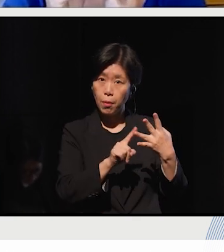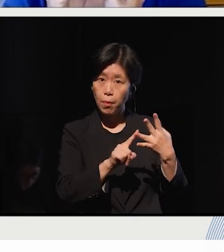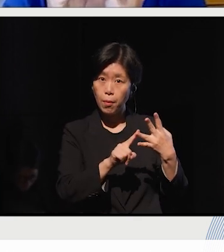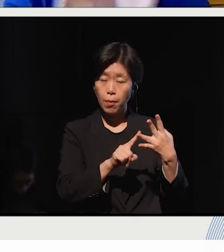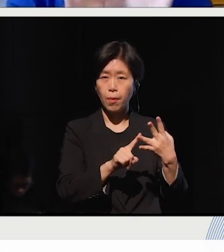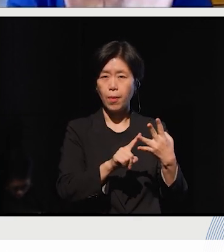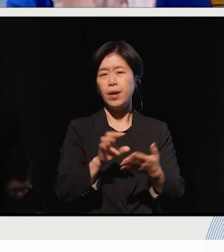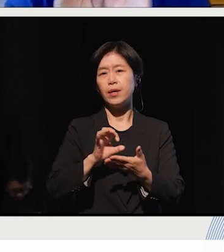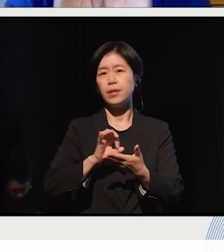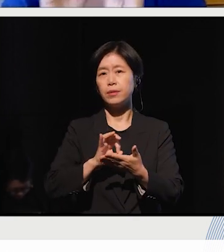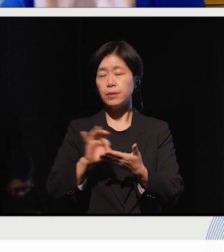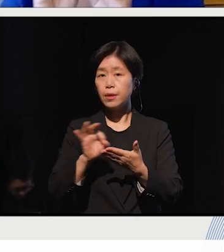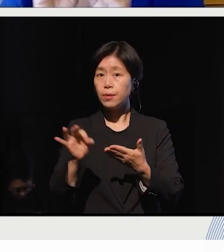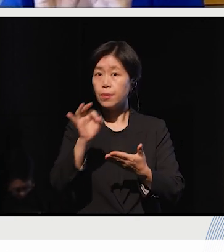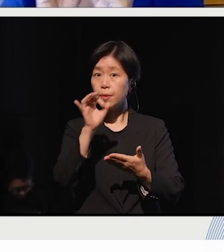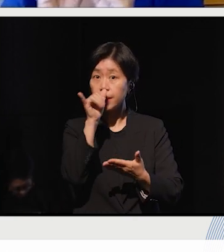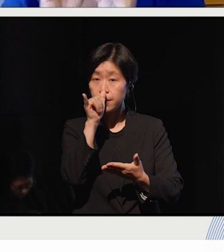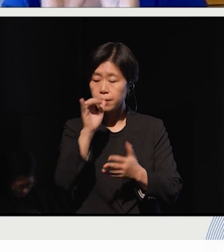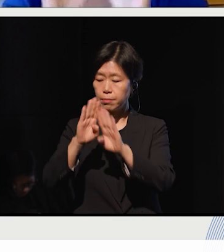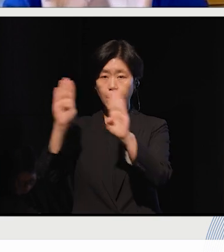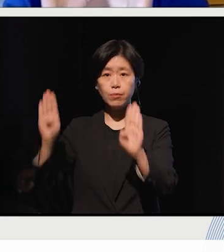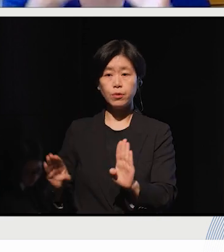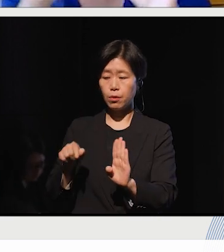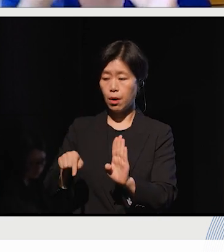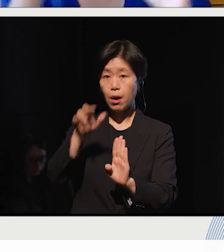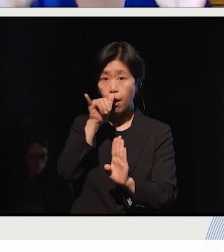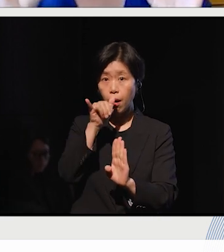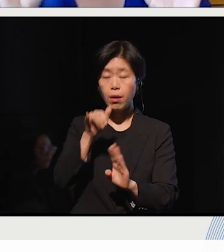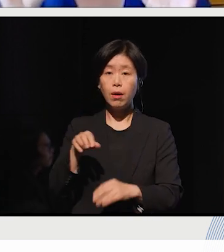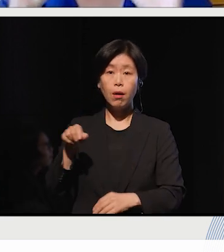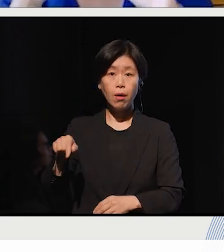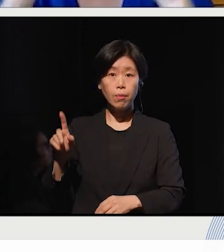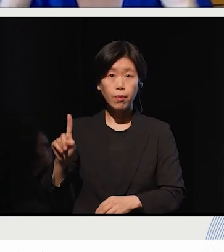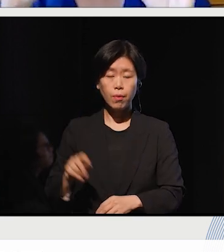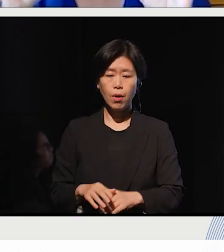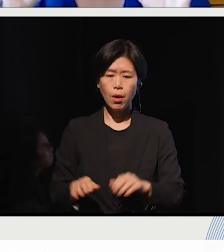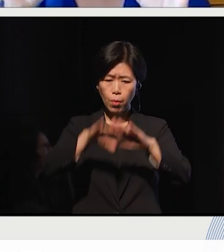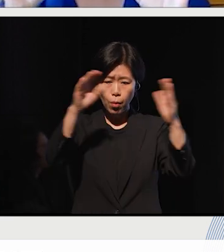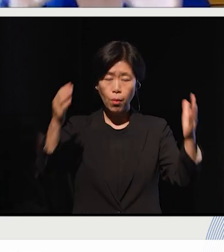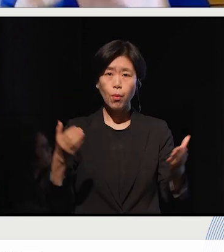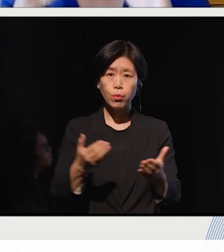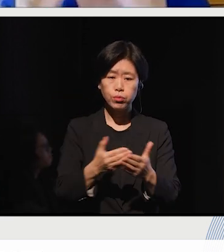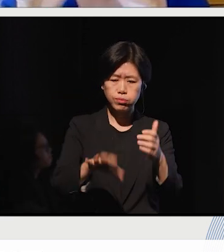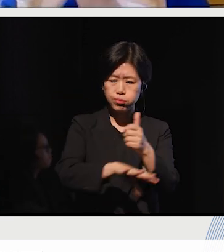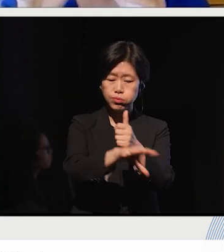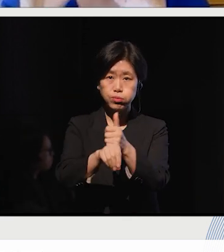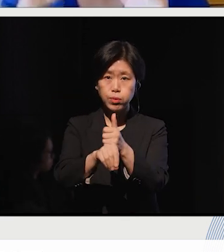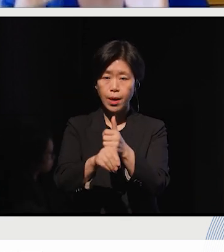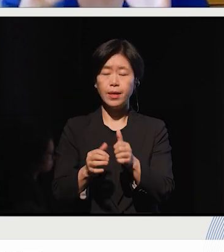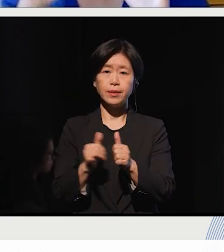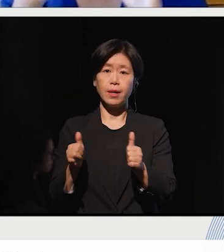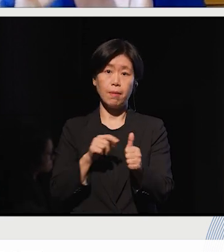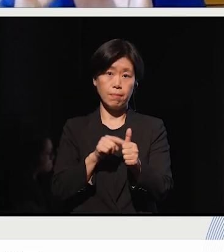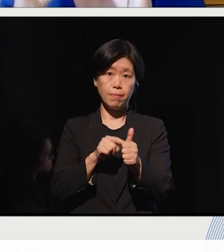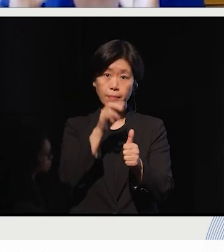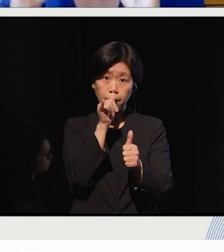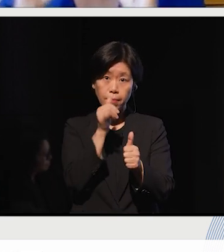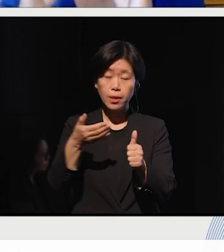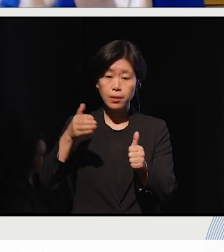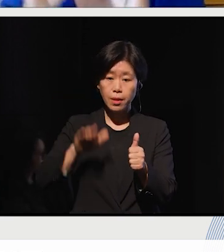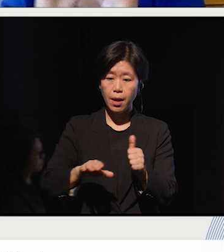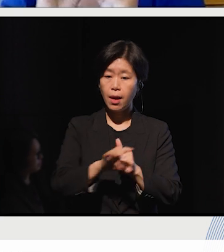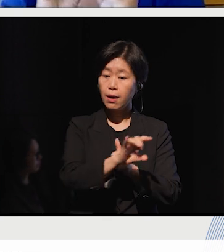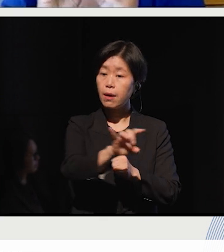who's kind of looking at everything, but each division or entity within the institution